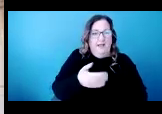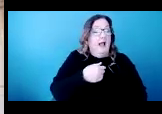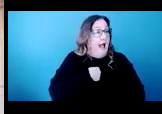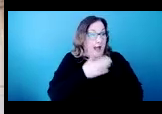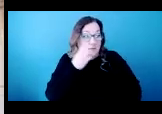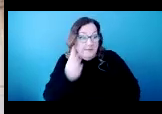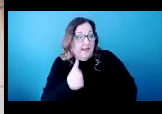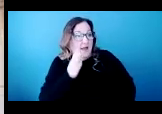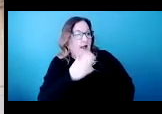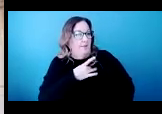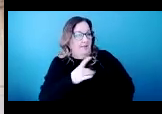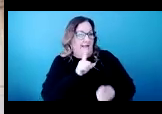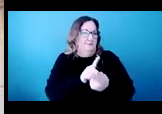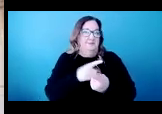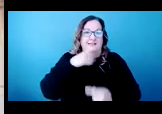hi.